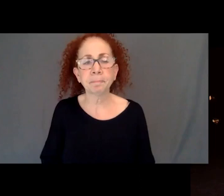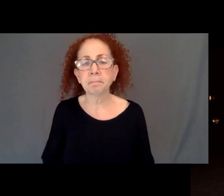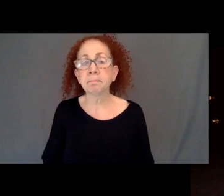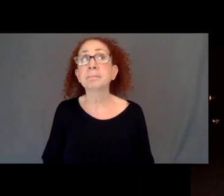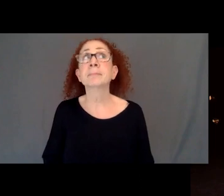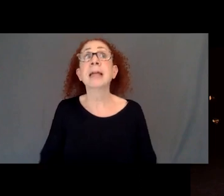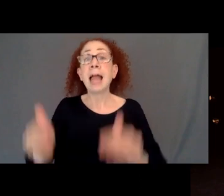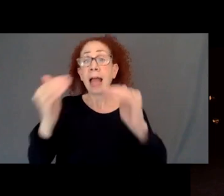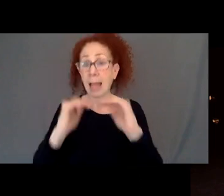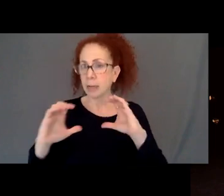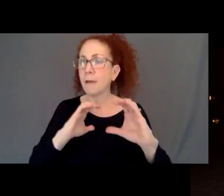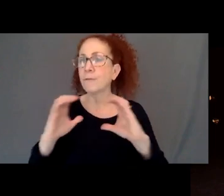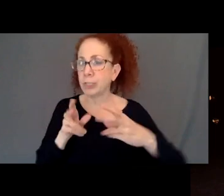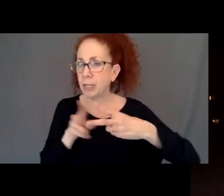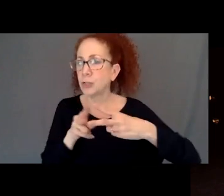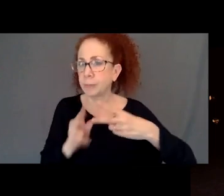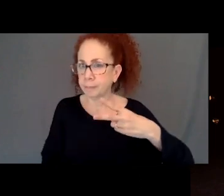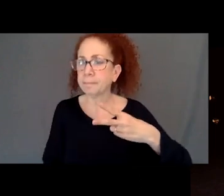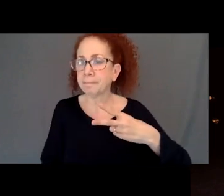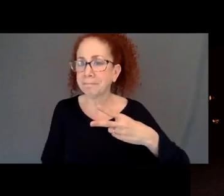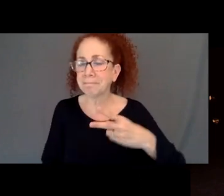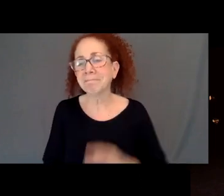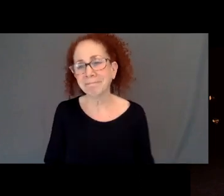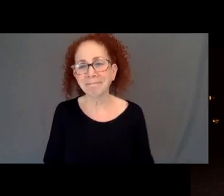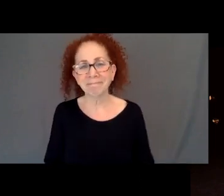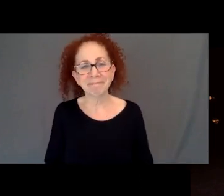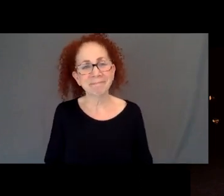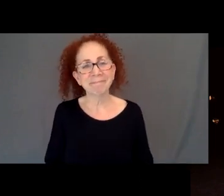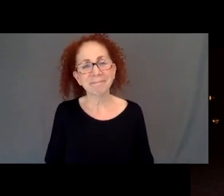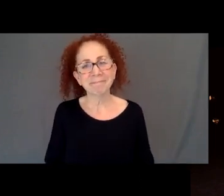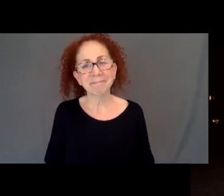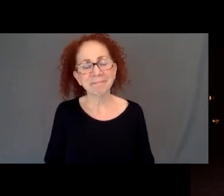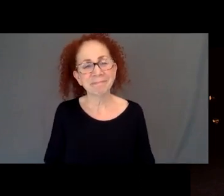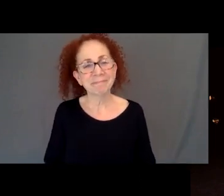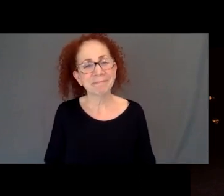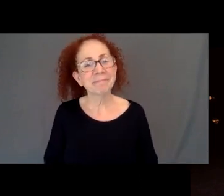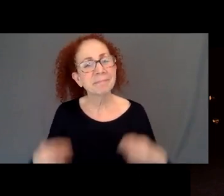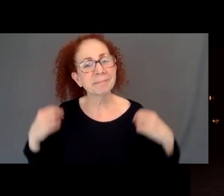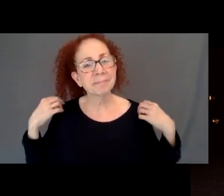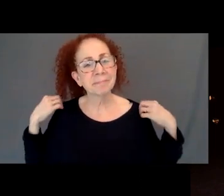is like conversation. So, yeah.